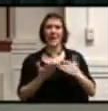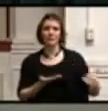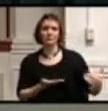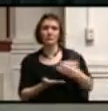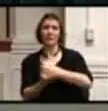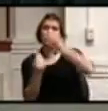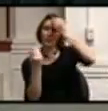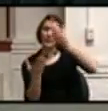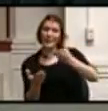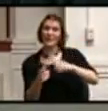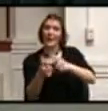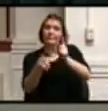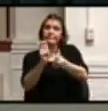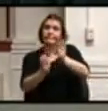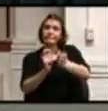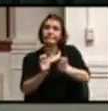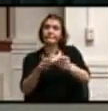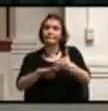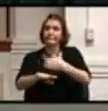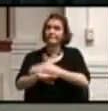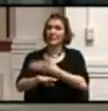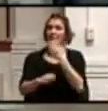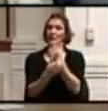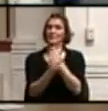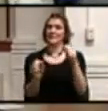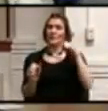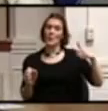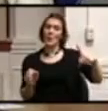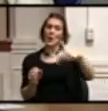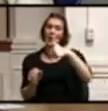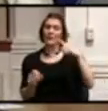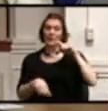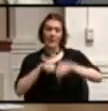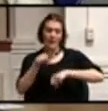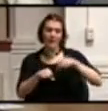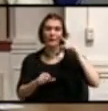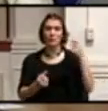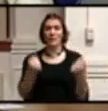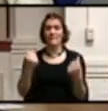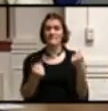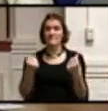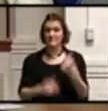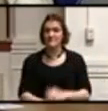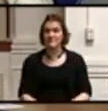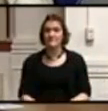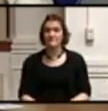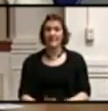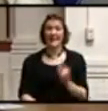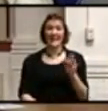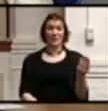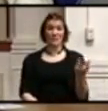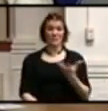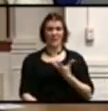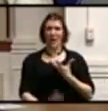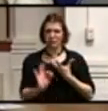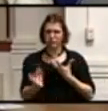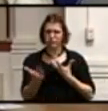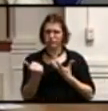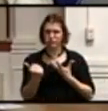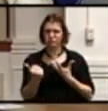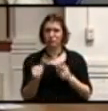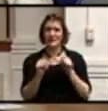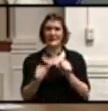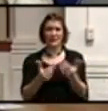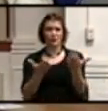information over the course of the time after the concerns are expressed. We encourage everybody to